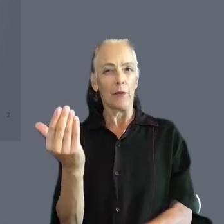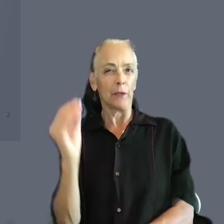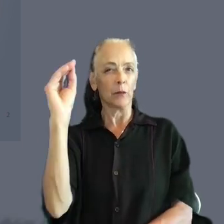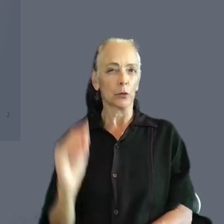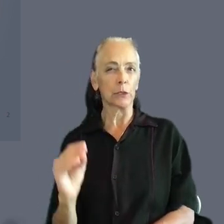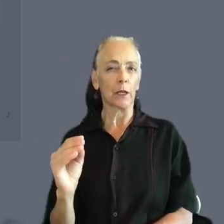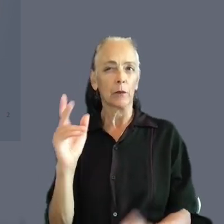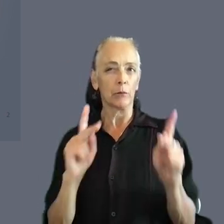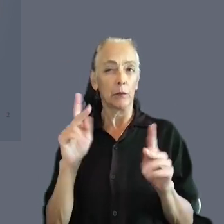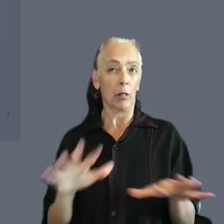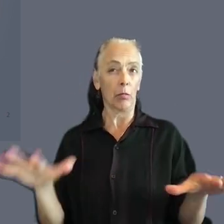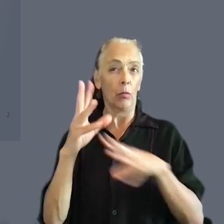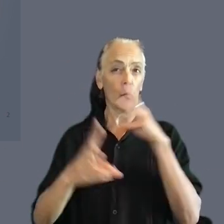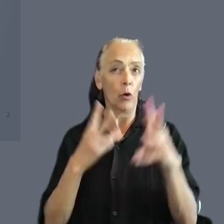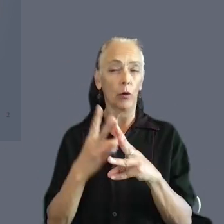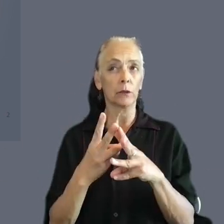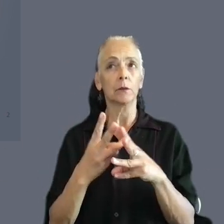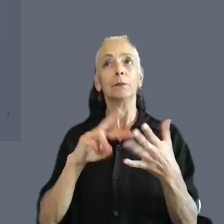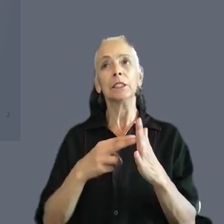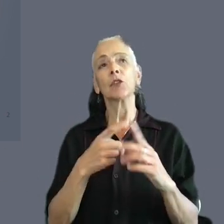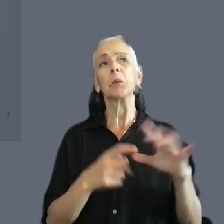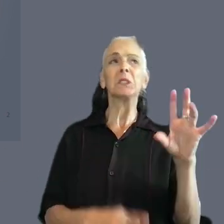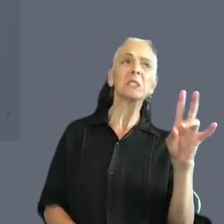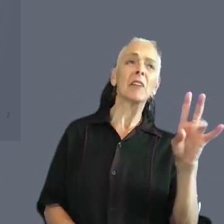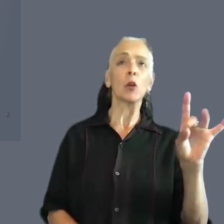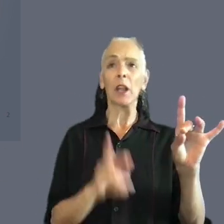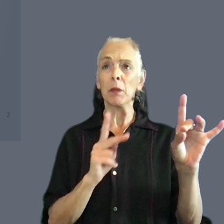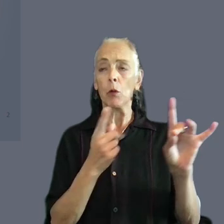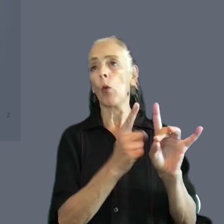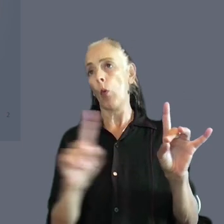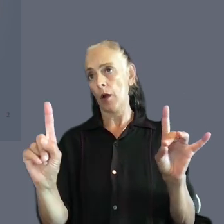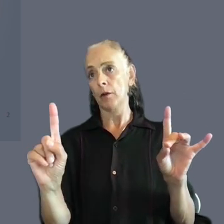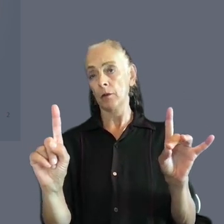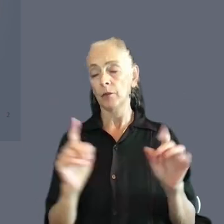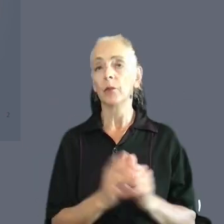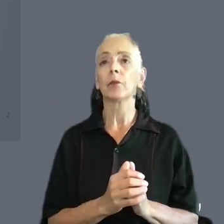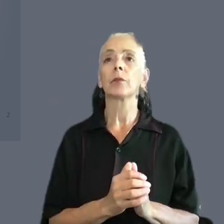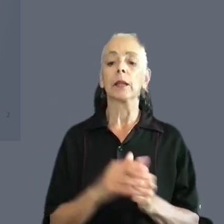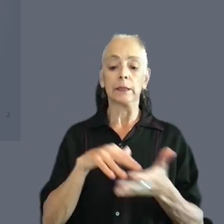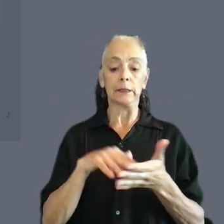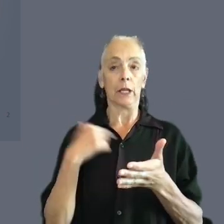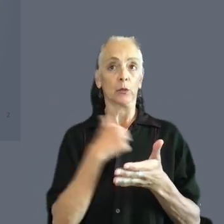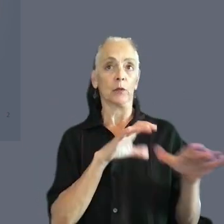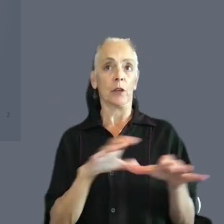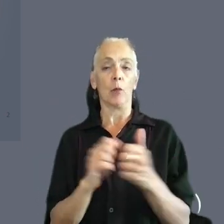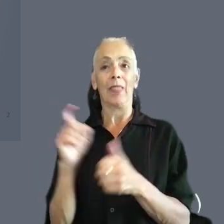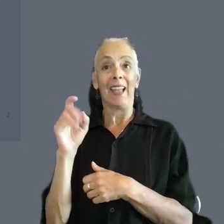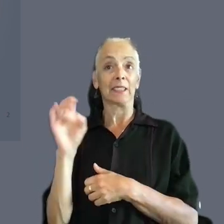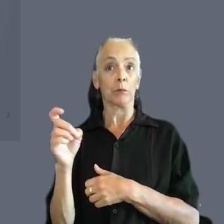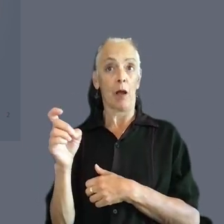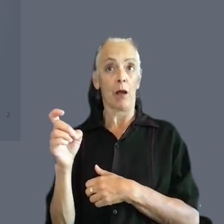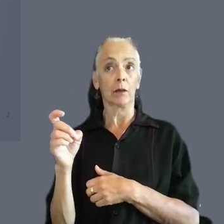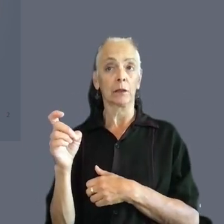population or between one and seven and one in eight people in studies that our team has done with xbox audiences